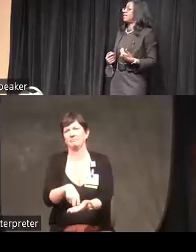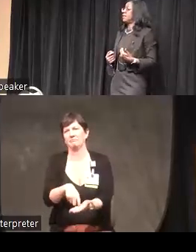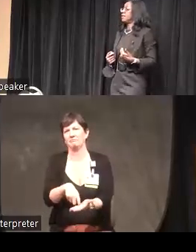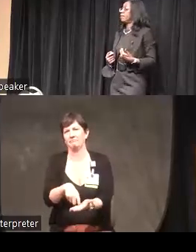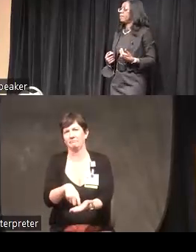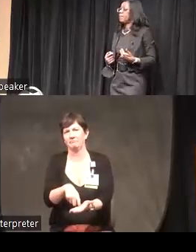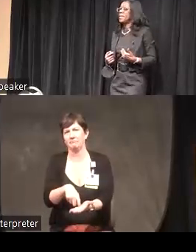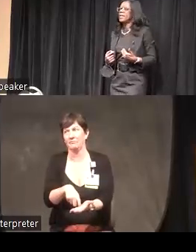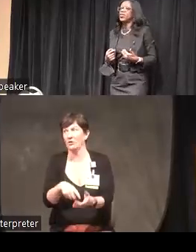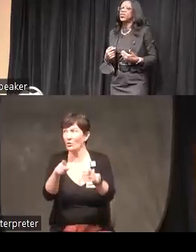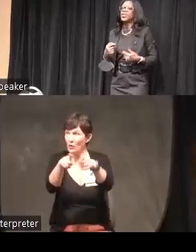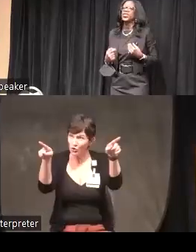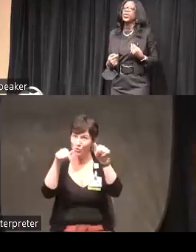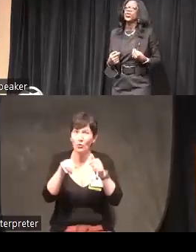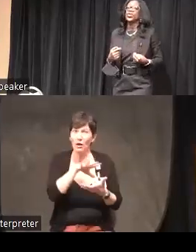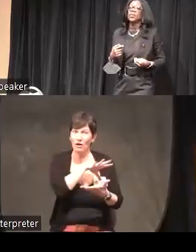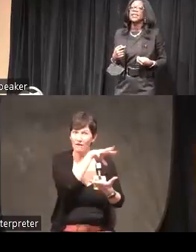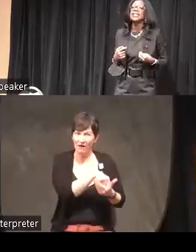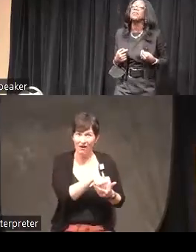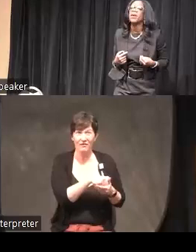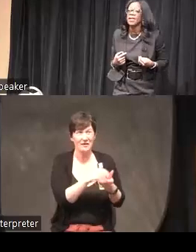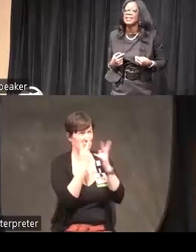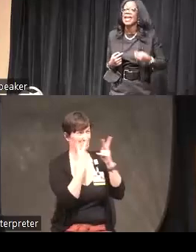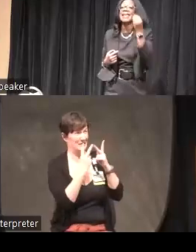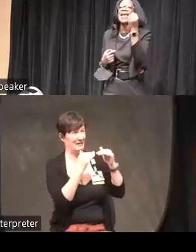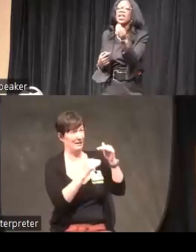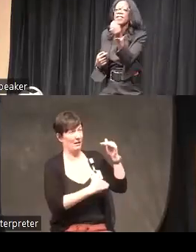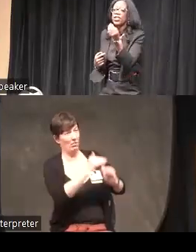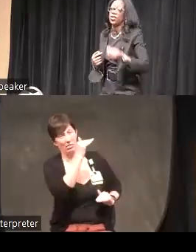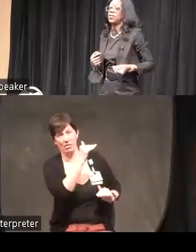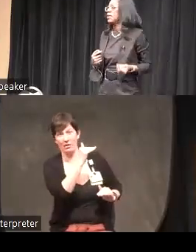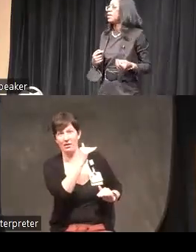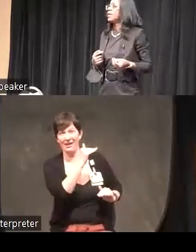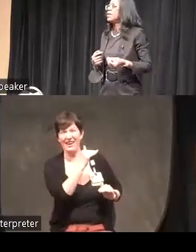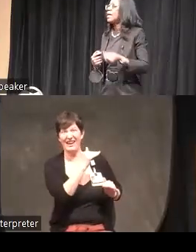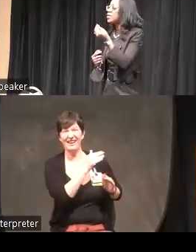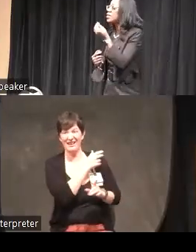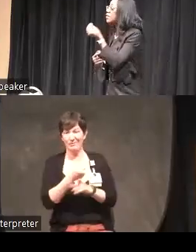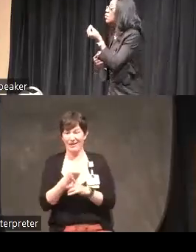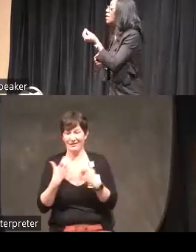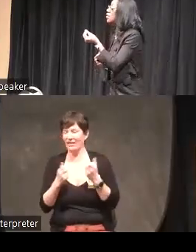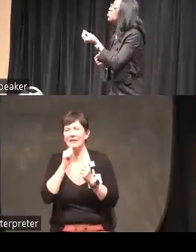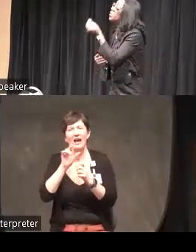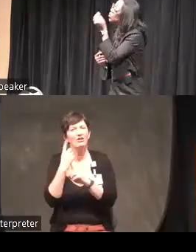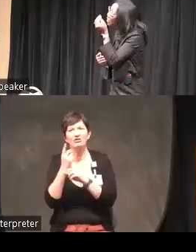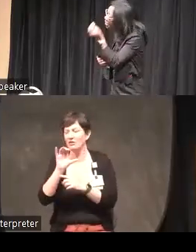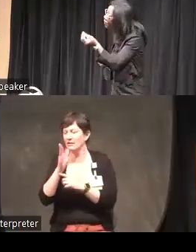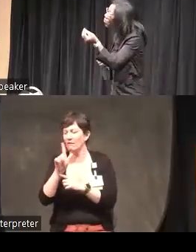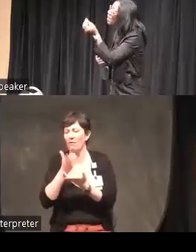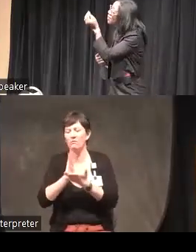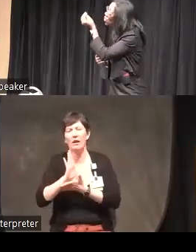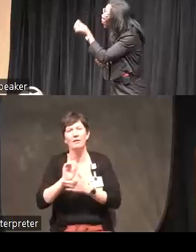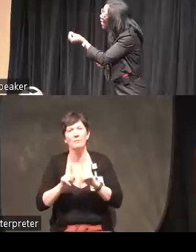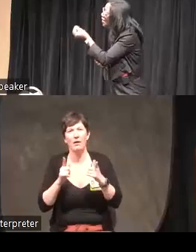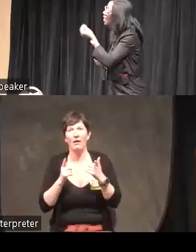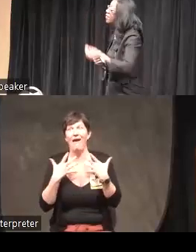involved, because you see these social determinant disparities as health issues, not just civil rights issues, but you see the civil